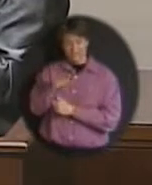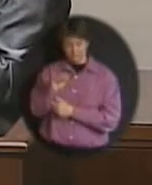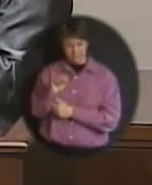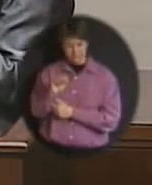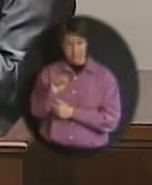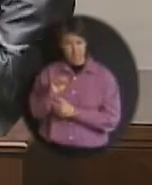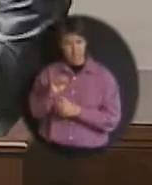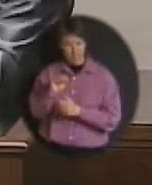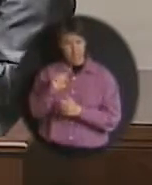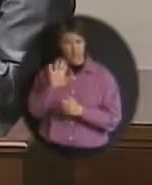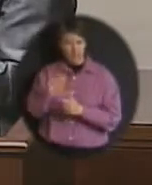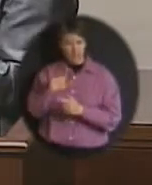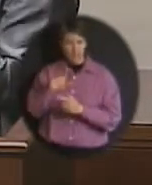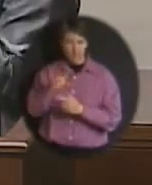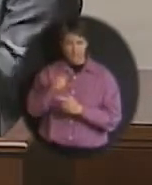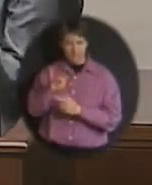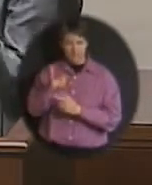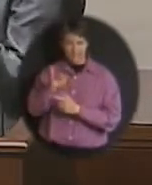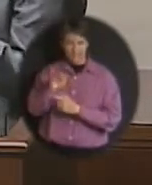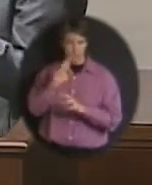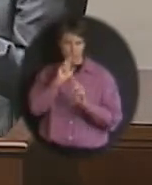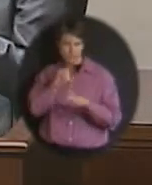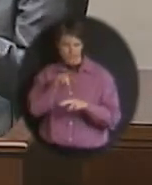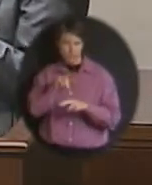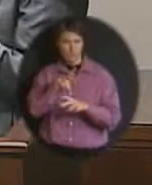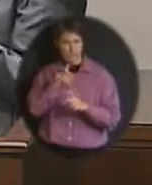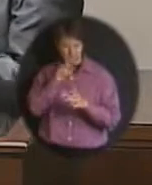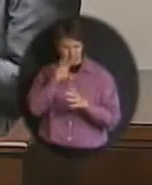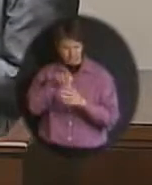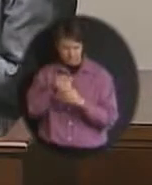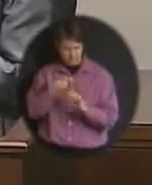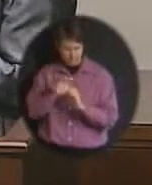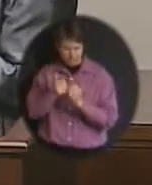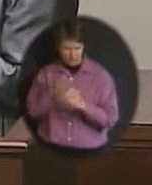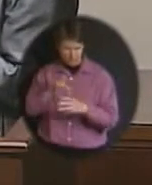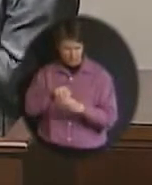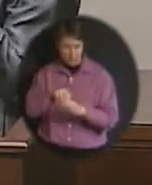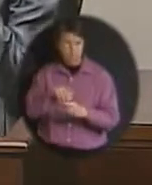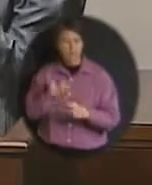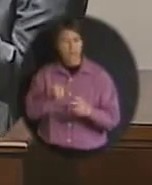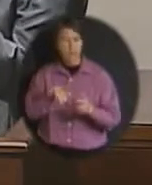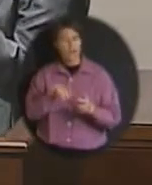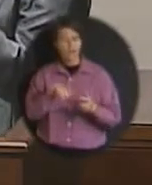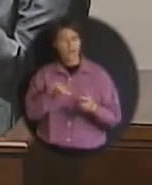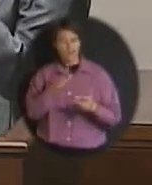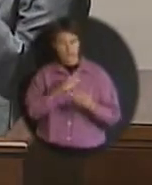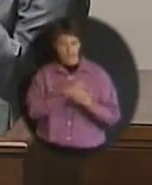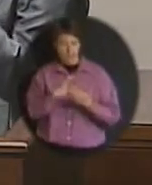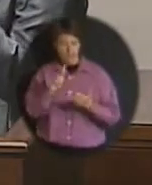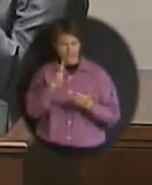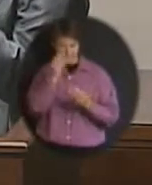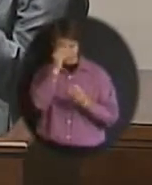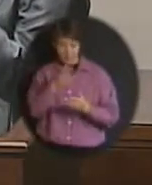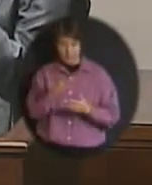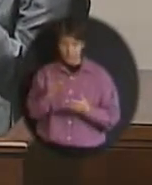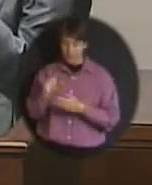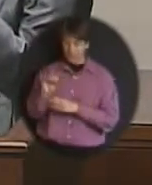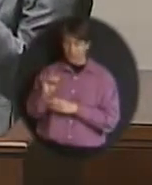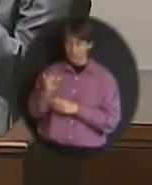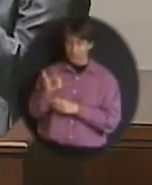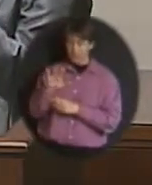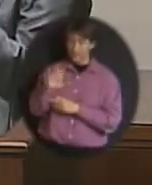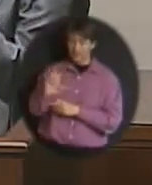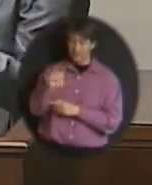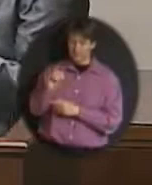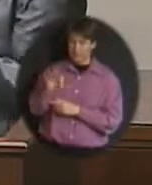and the interventions for victims, and this is our first year, so we're going to have some nice data. The Office for Civil Rights has asked us to do this,